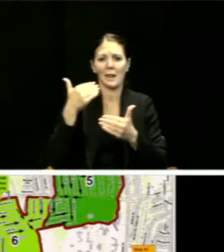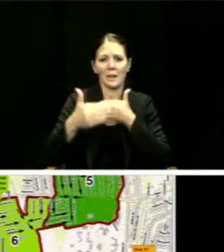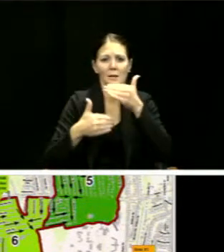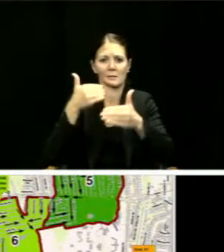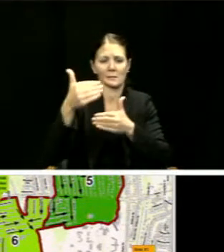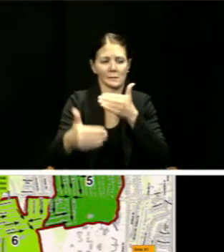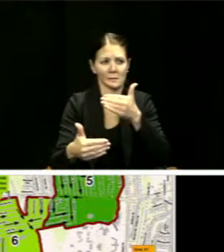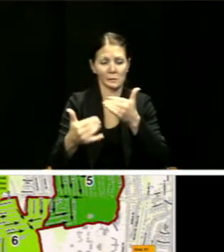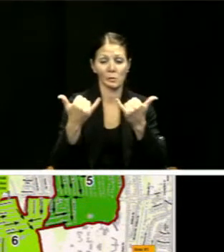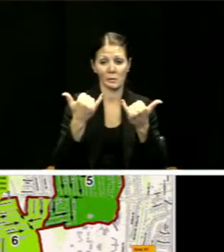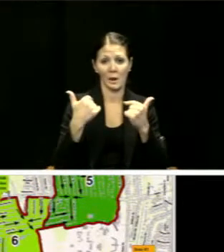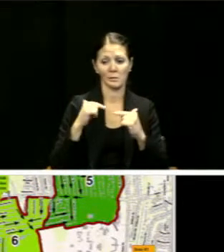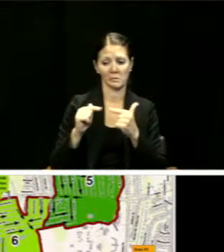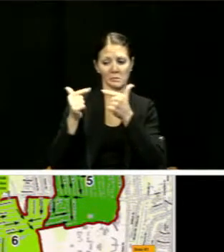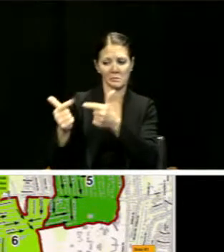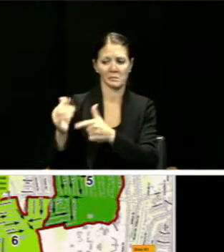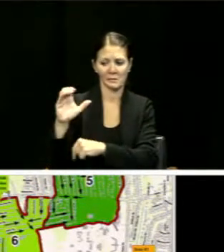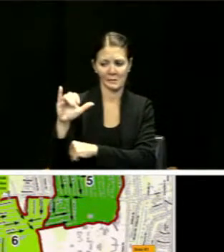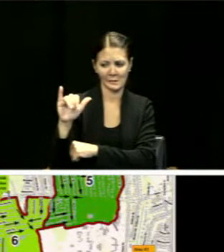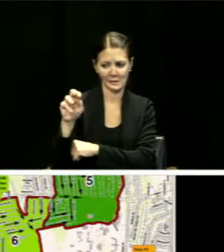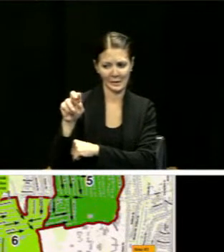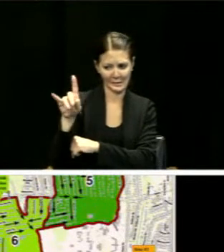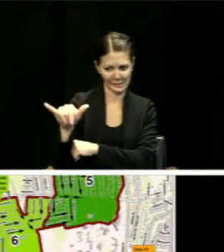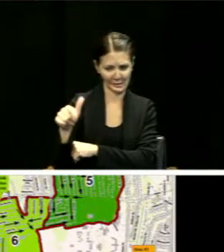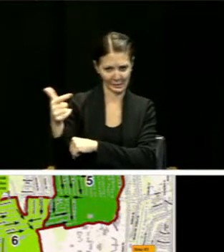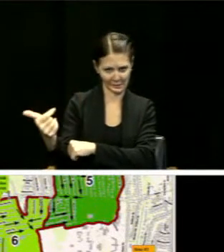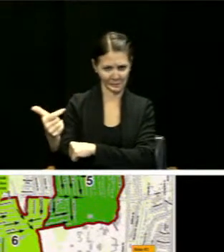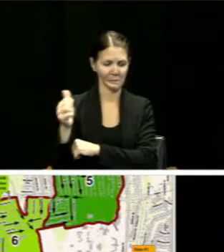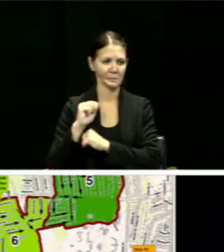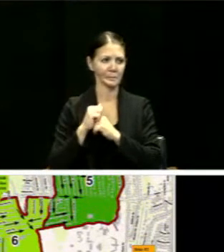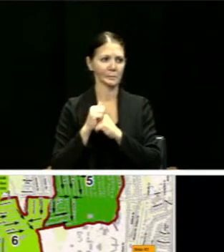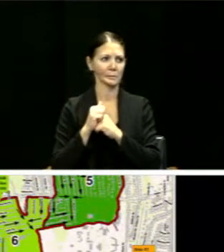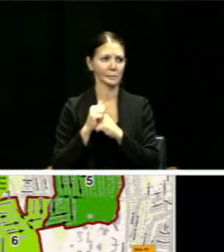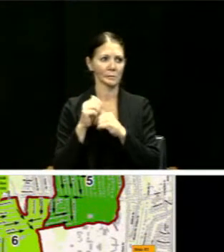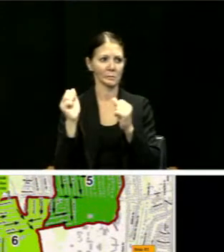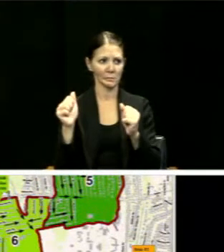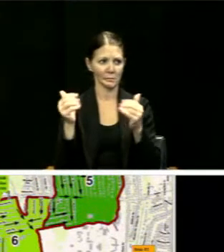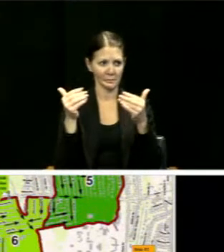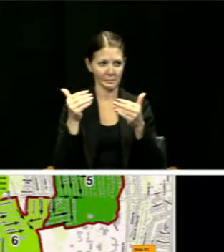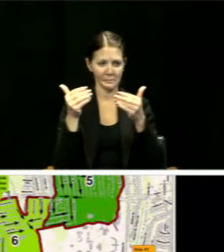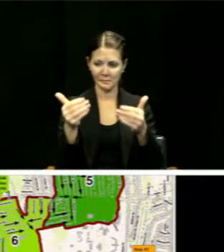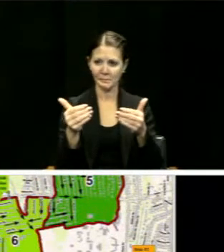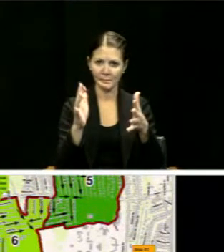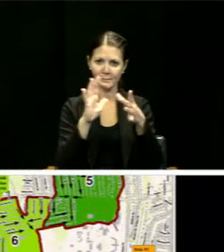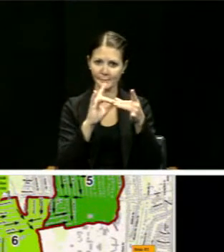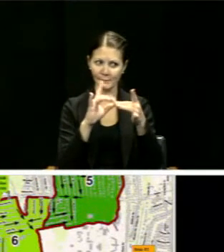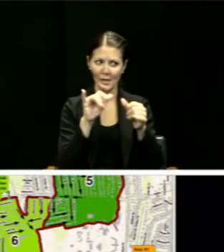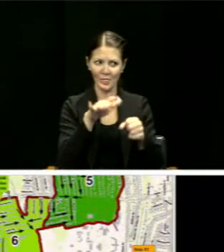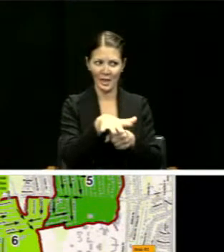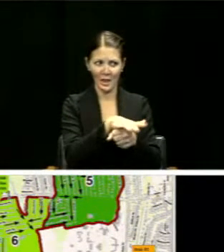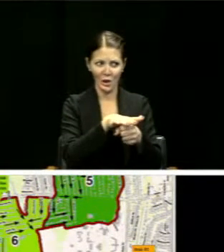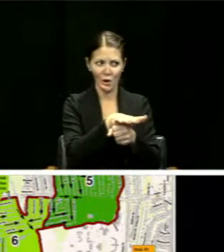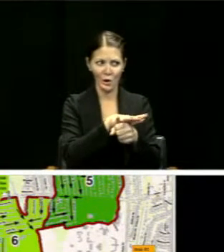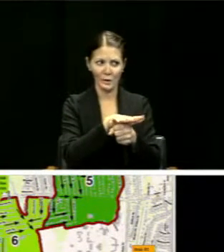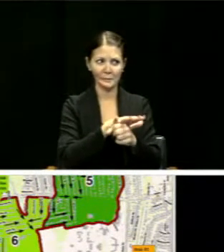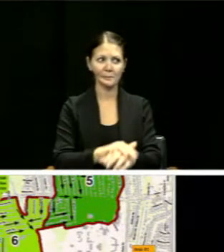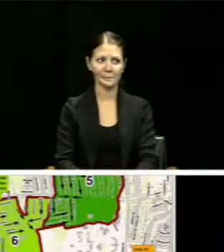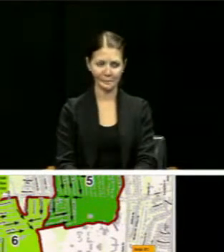Cindy, at this point, I'm going to turn it over to you, and you can march on your way talking about this area and the recommended